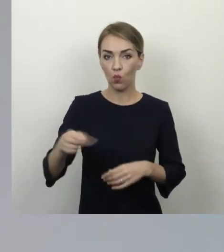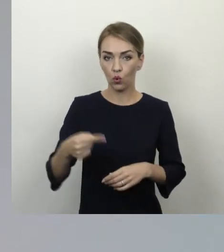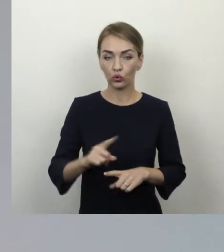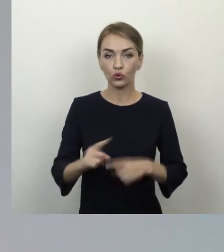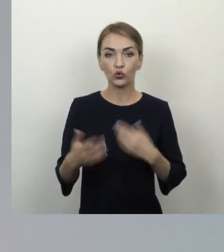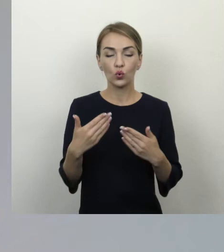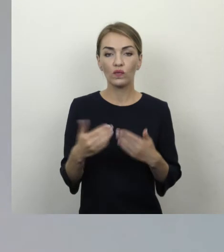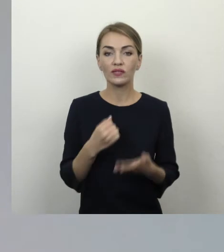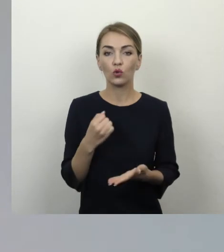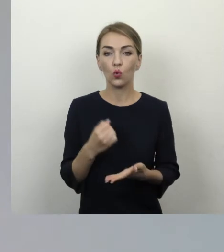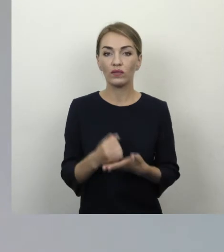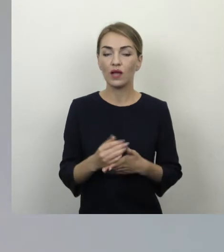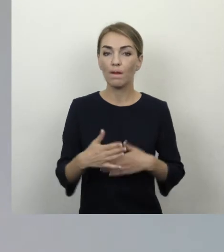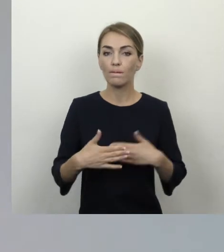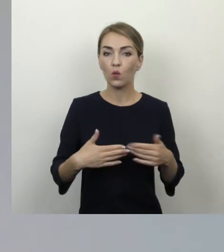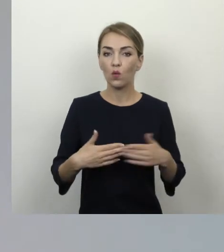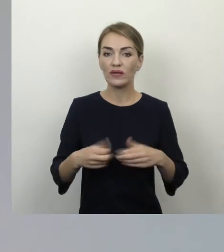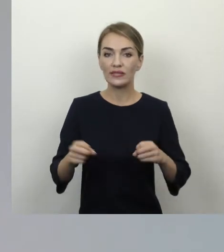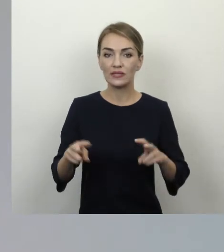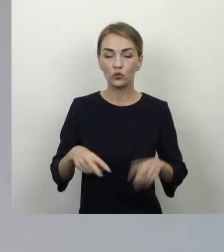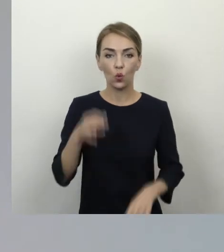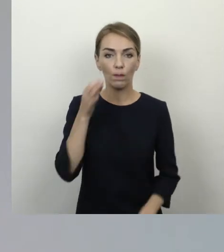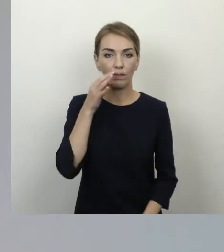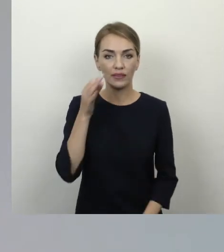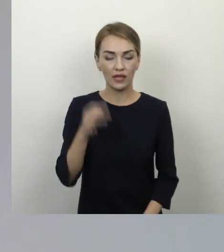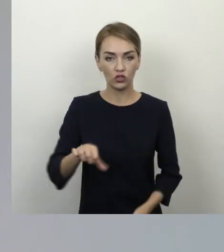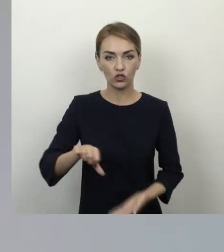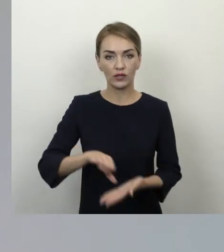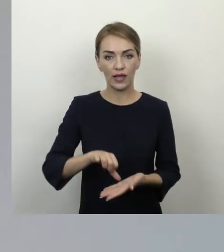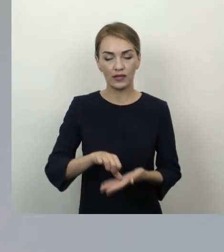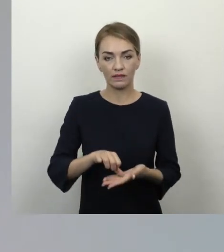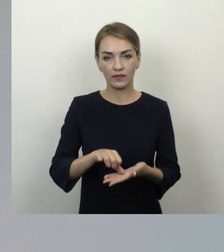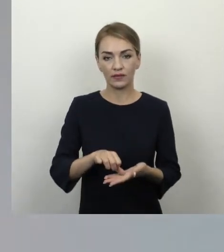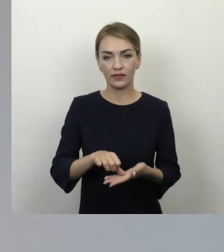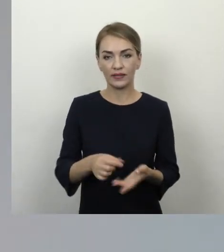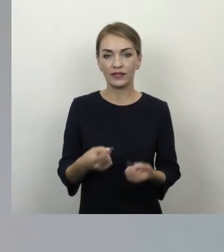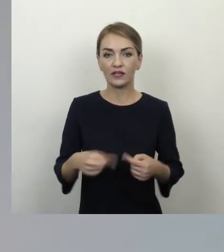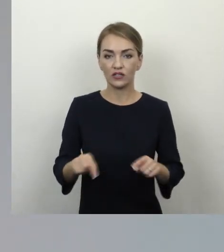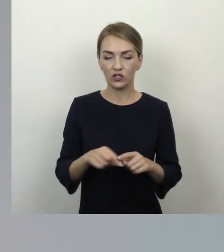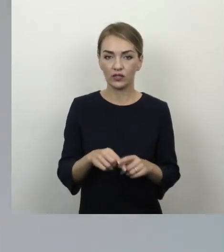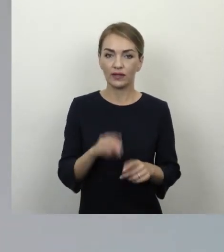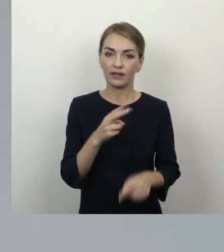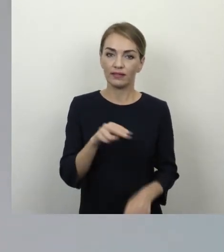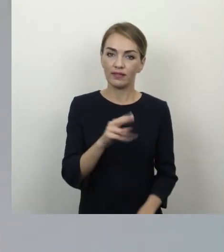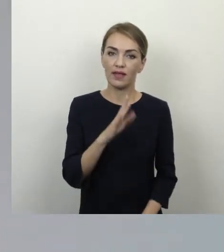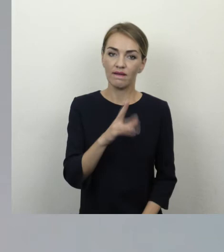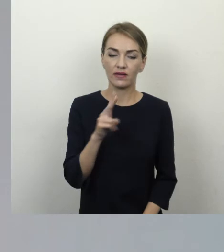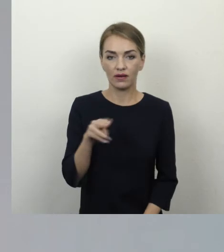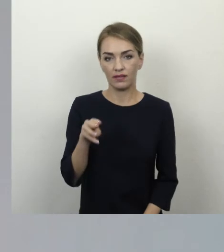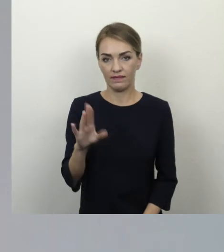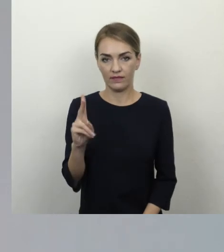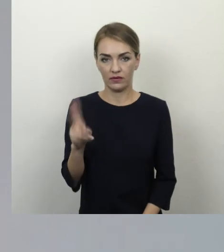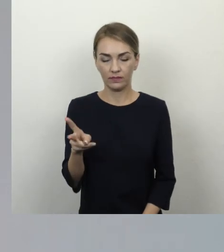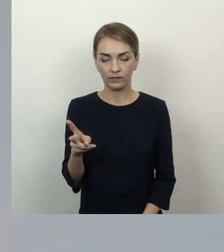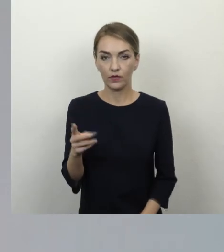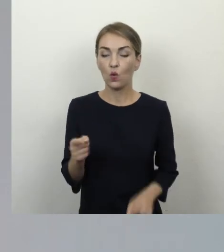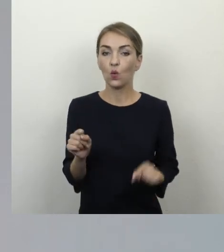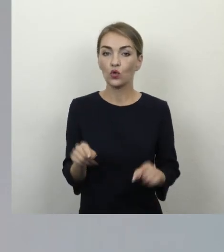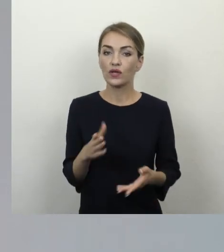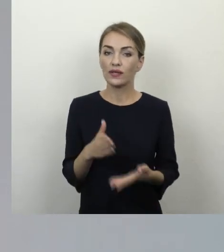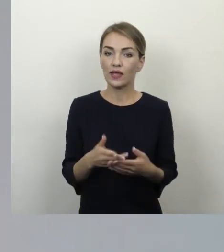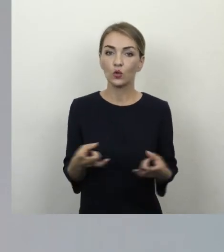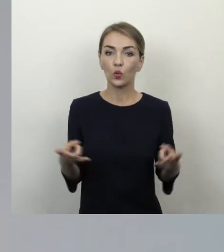code, there are no regulatory requirements in terms of professional competence of the members of the territorial or district